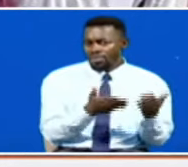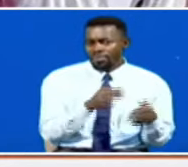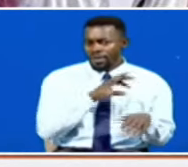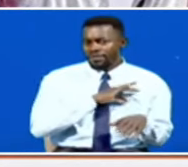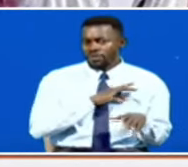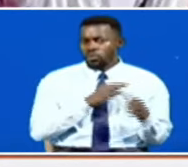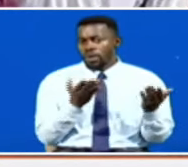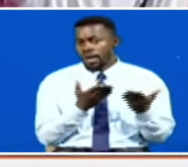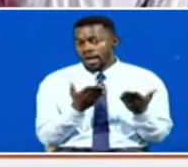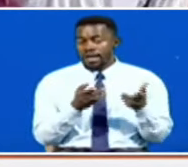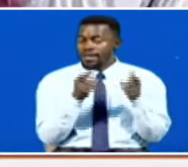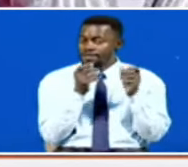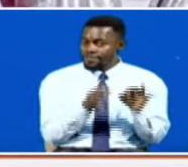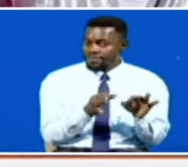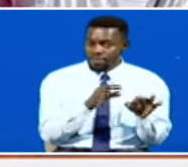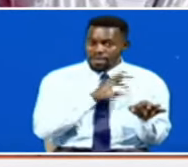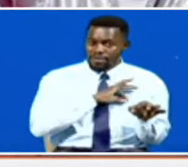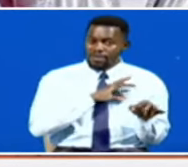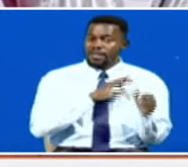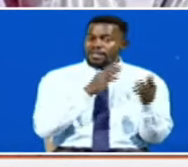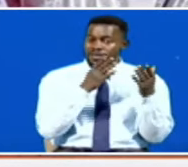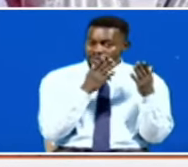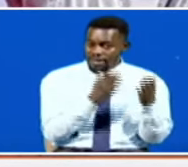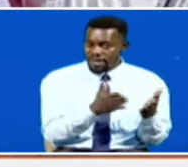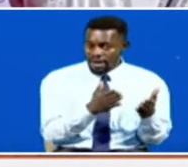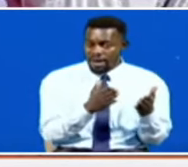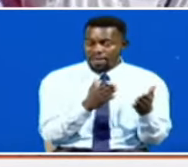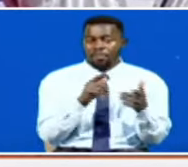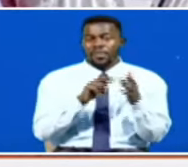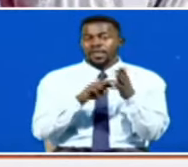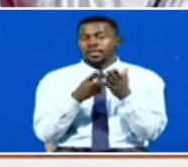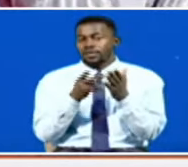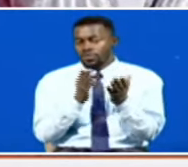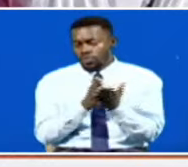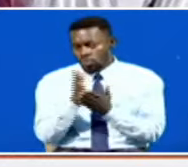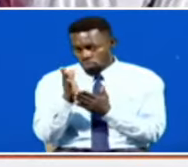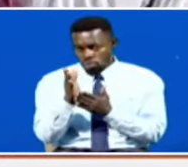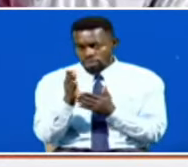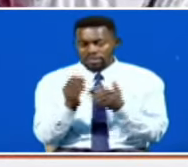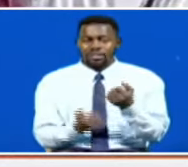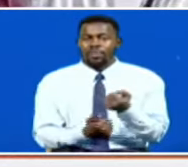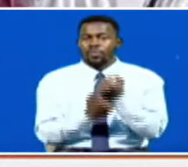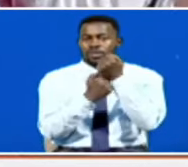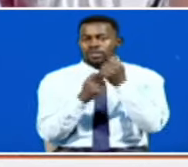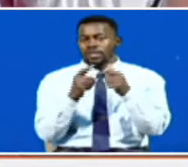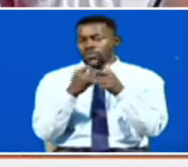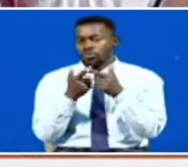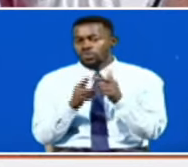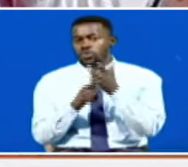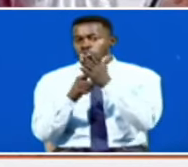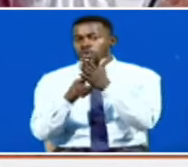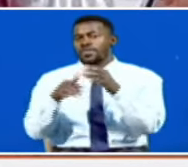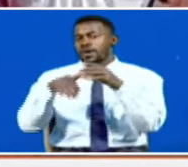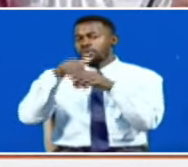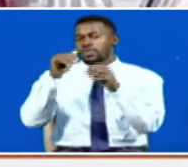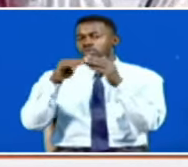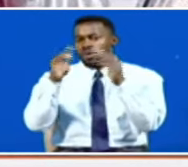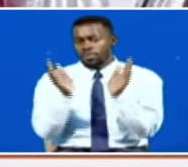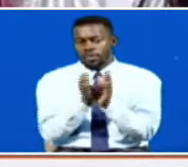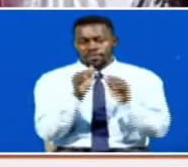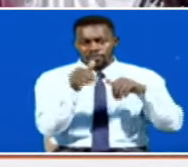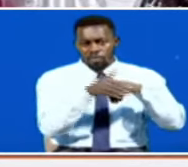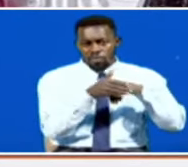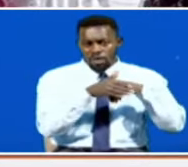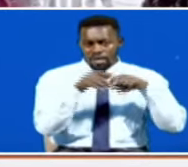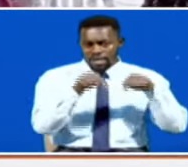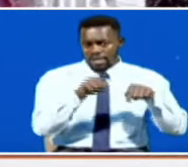can quantify that value, unless we can show the corporate world that there is a benefit in supporting grassroots football and football in